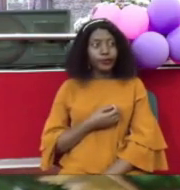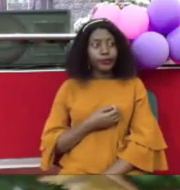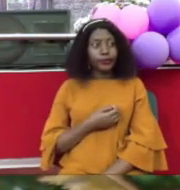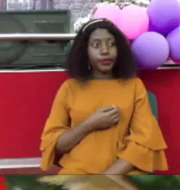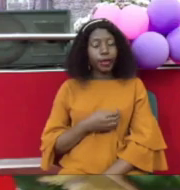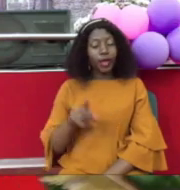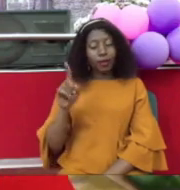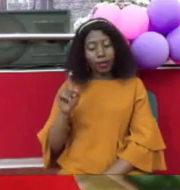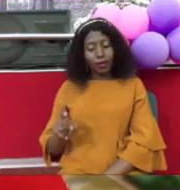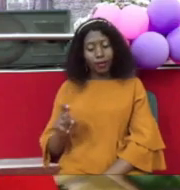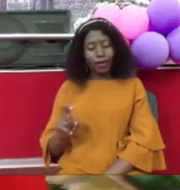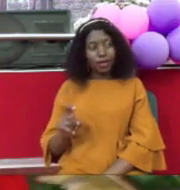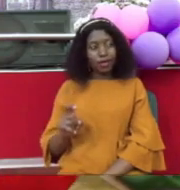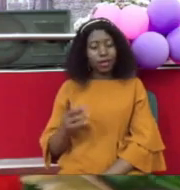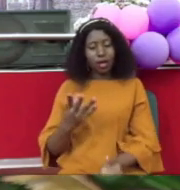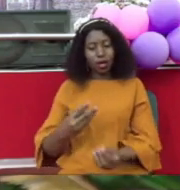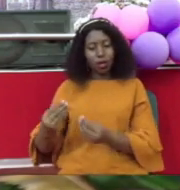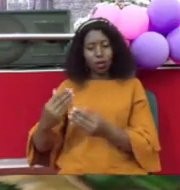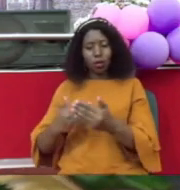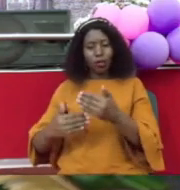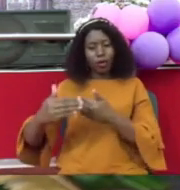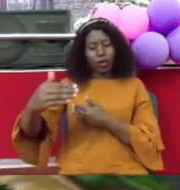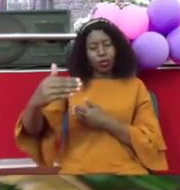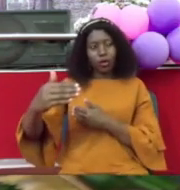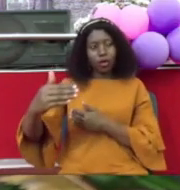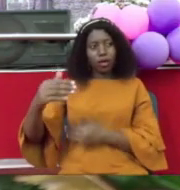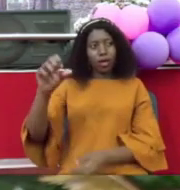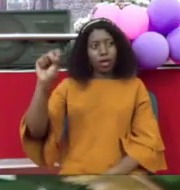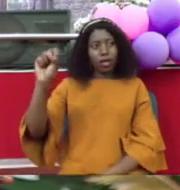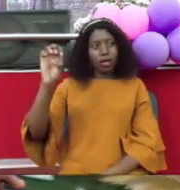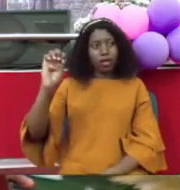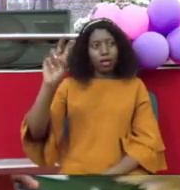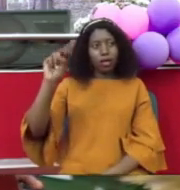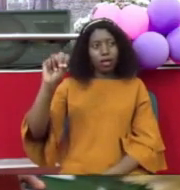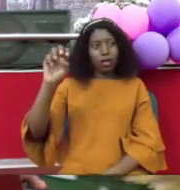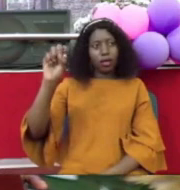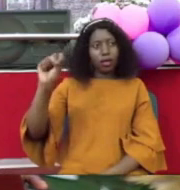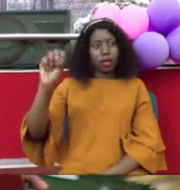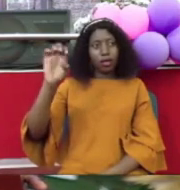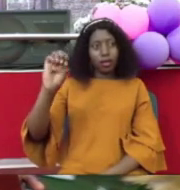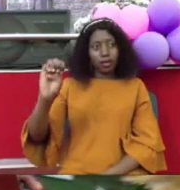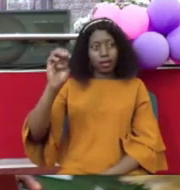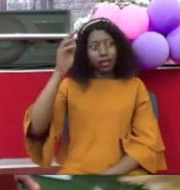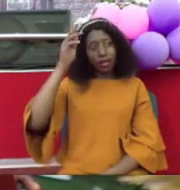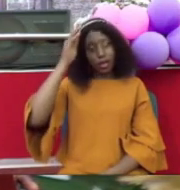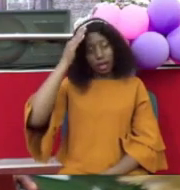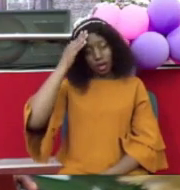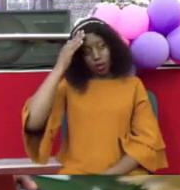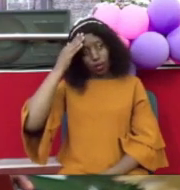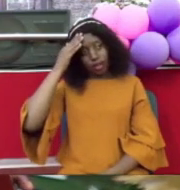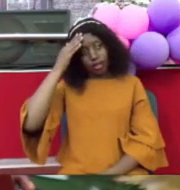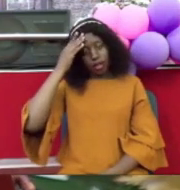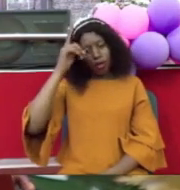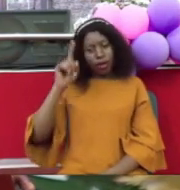must move beyond the sense knowledge. Lazima tuende zaidi ya maarifa ile ya kufunzwa. So we have to go by revelation